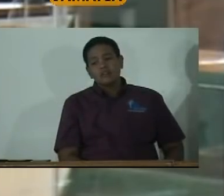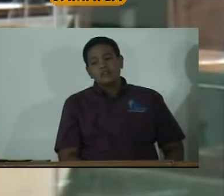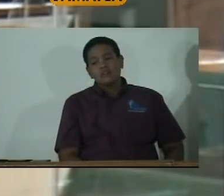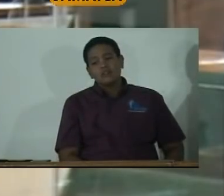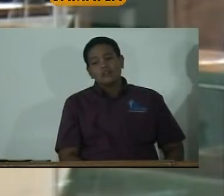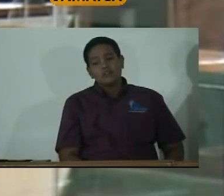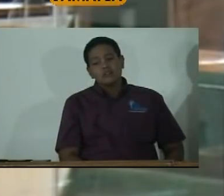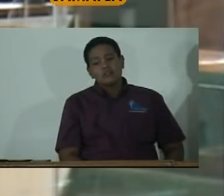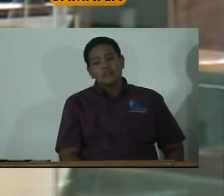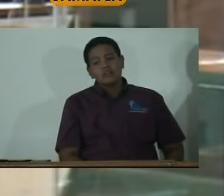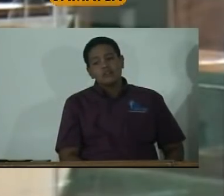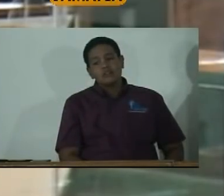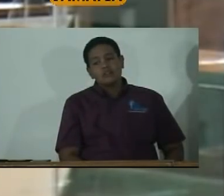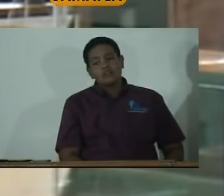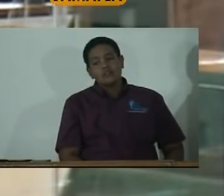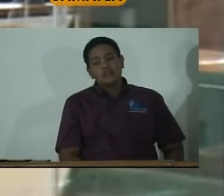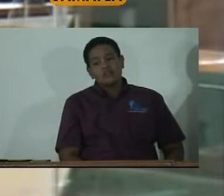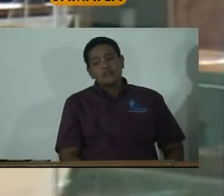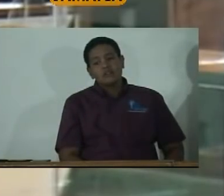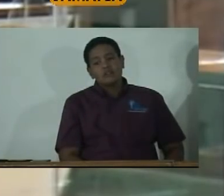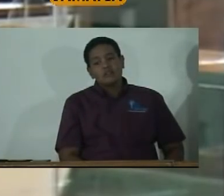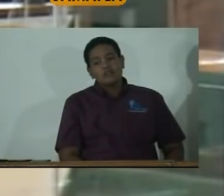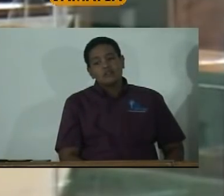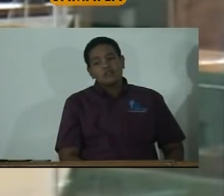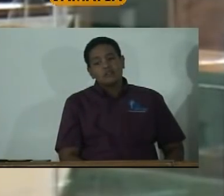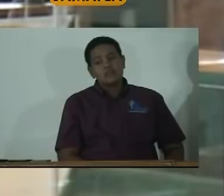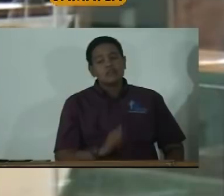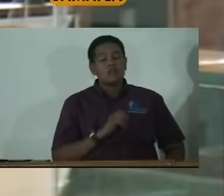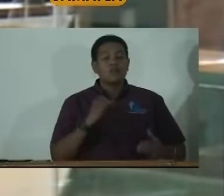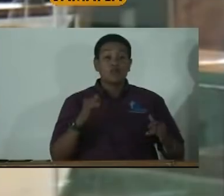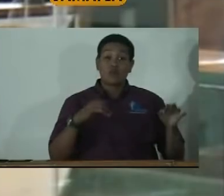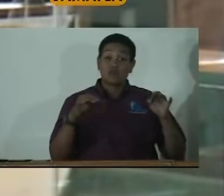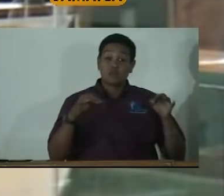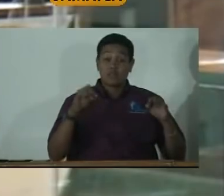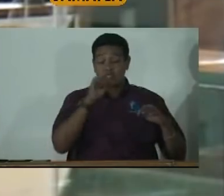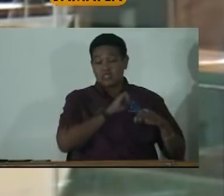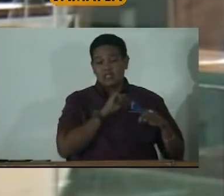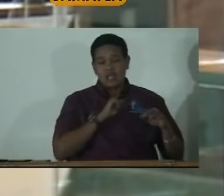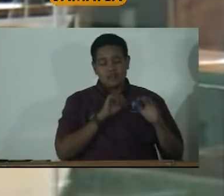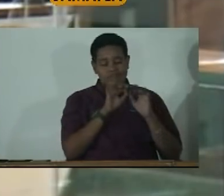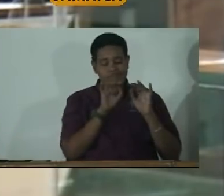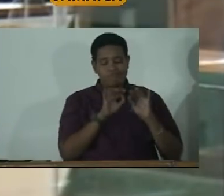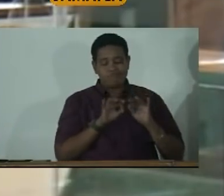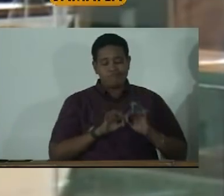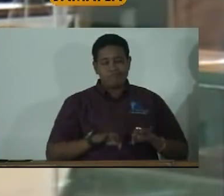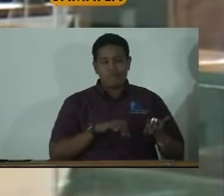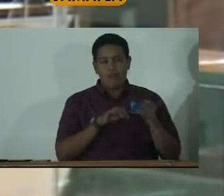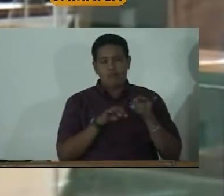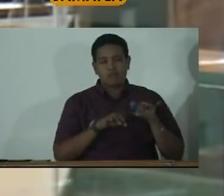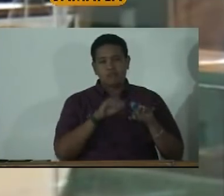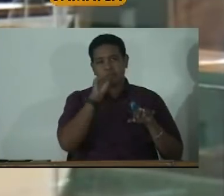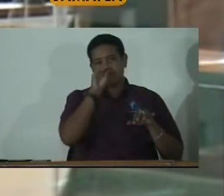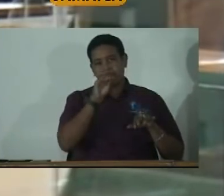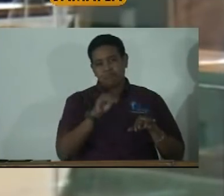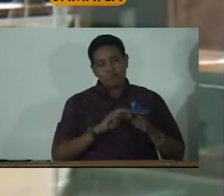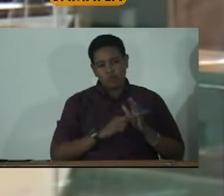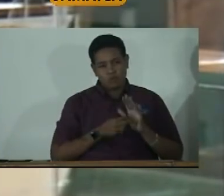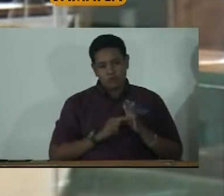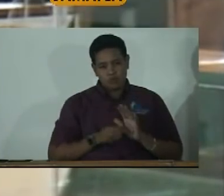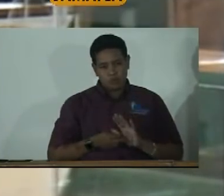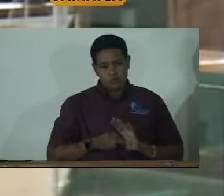I will now take this Honourable Senate through a clause-by-clause analysis of the bill.